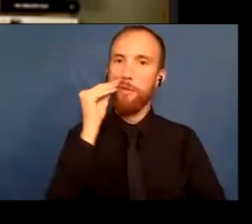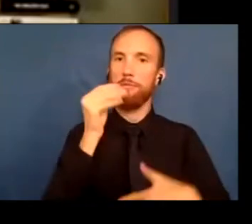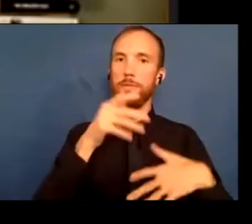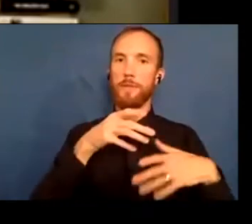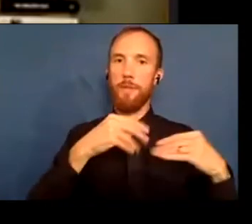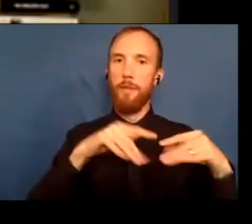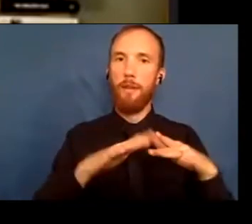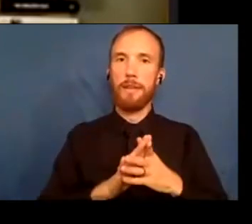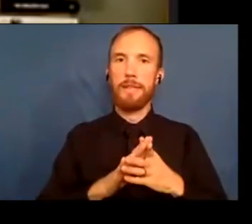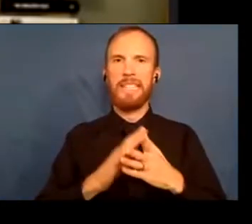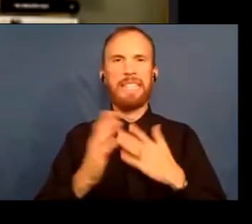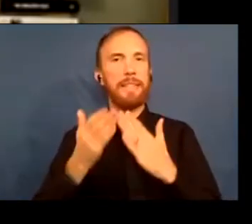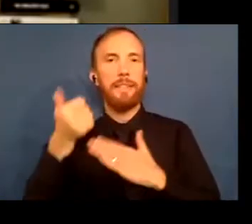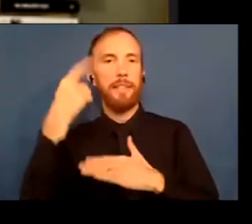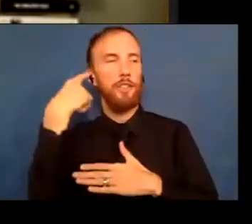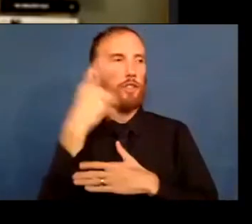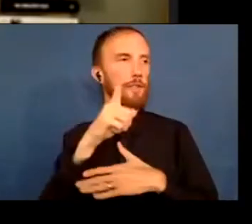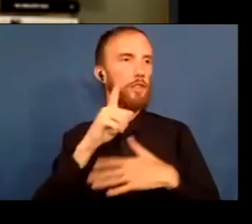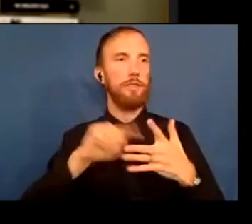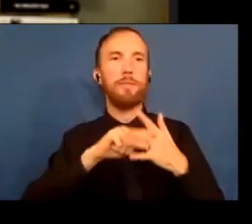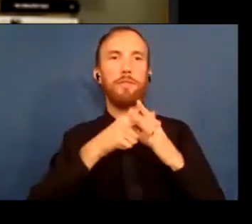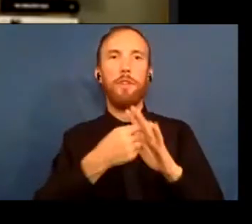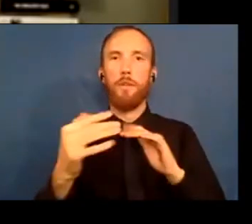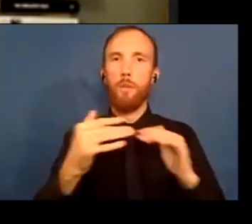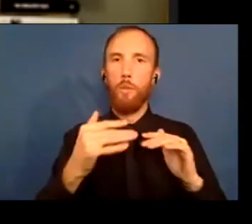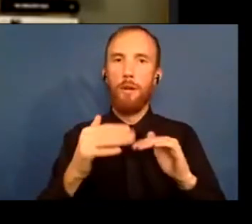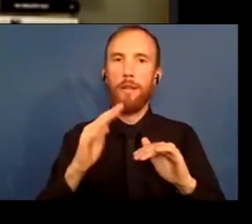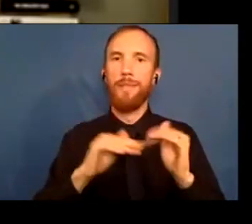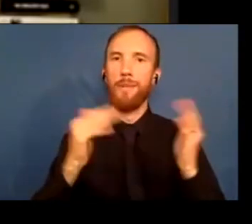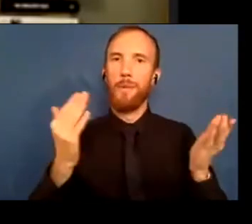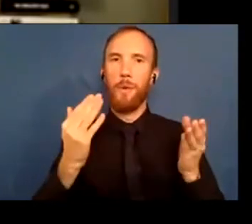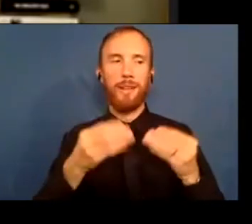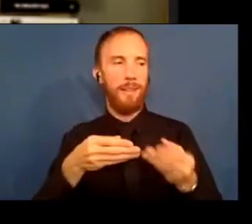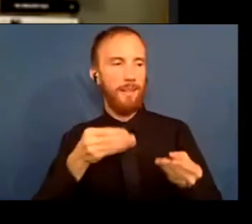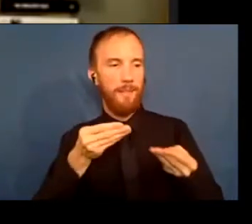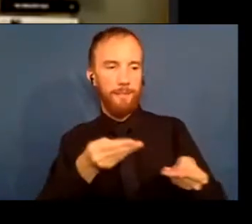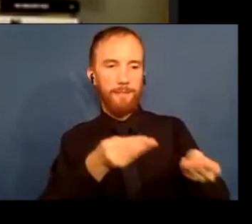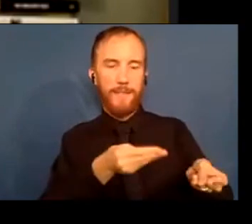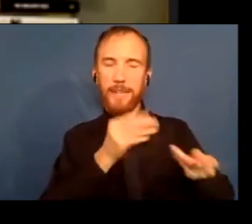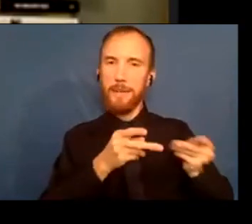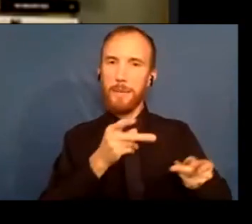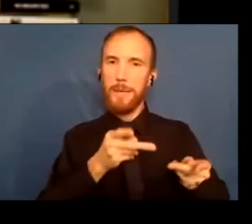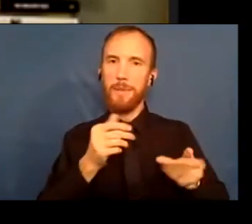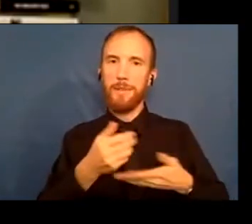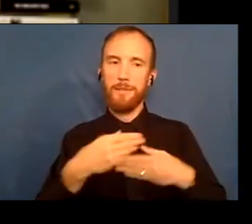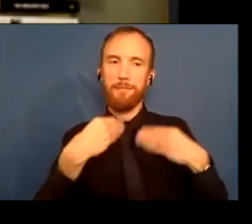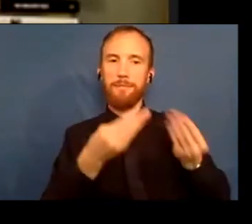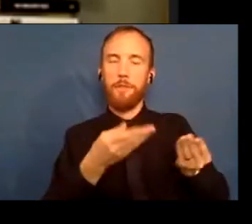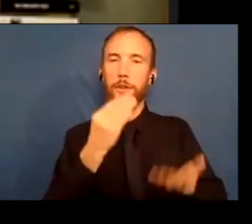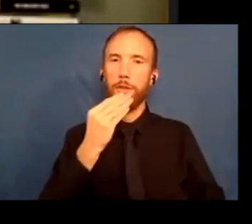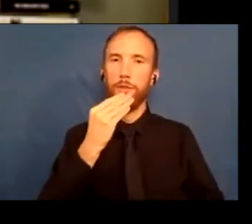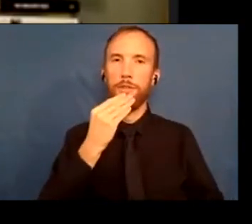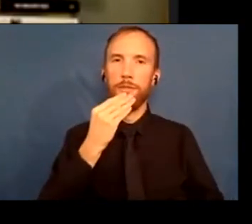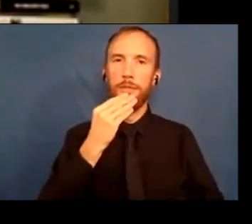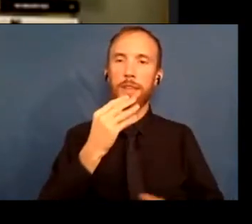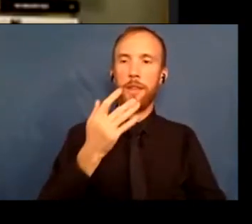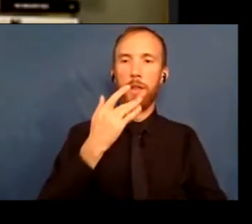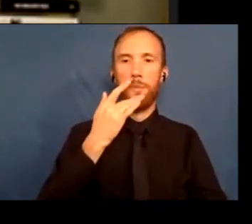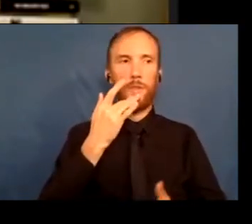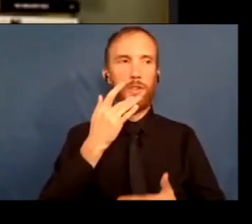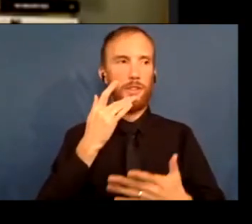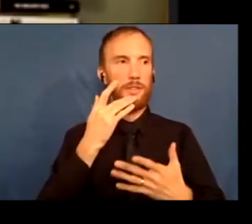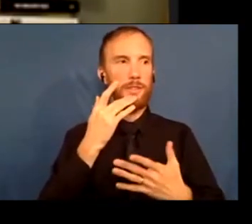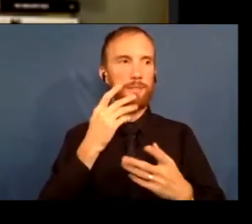than to fill the bellies of human beings with food. They would rather inflame people with racism and